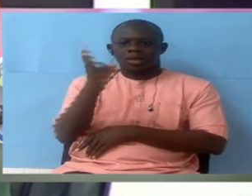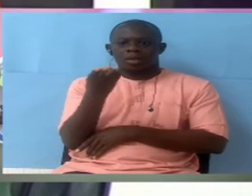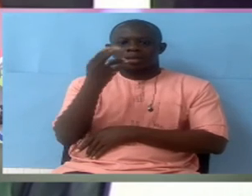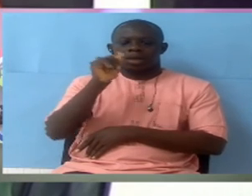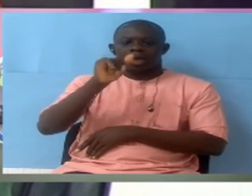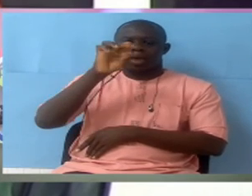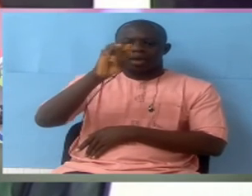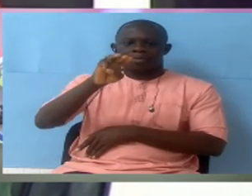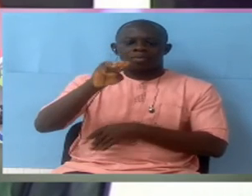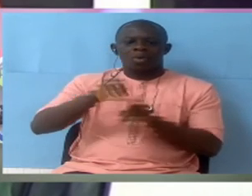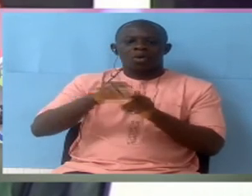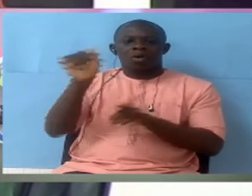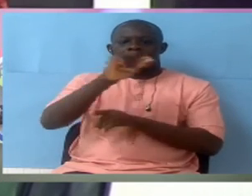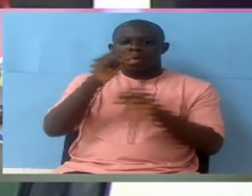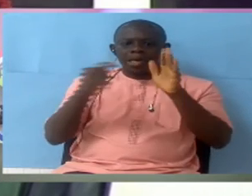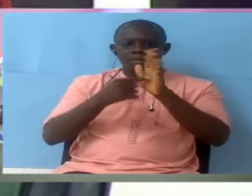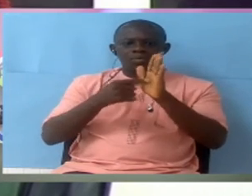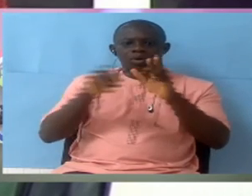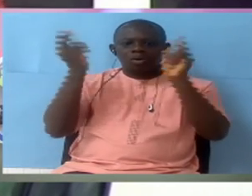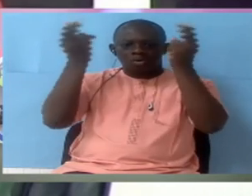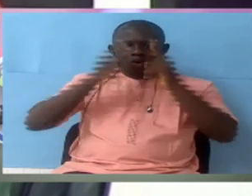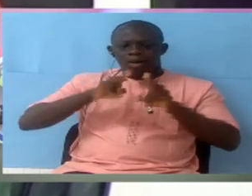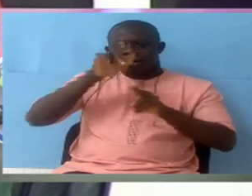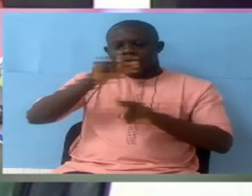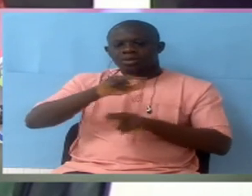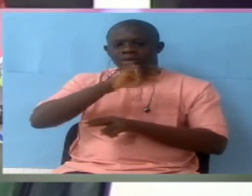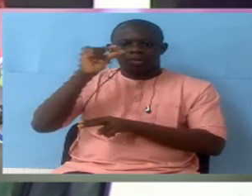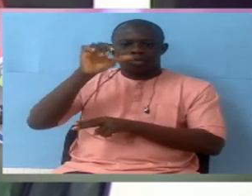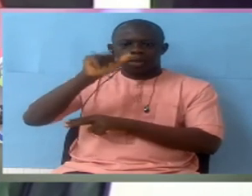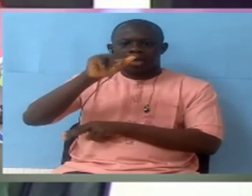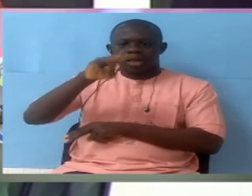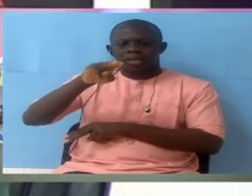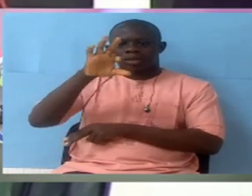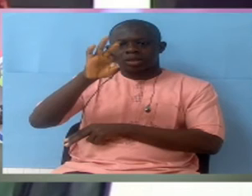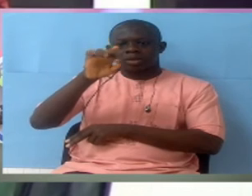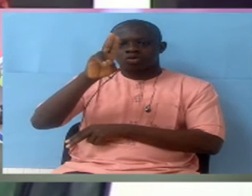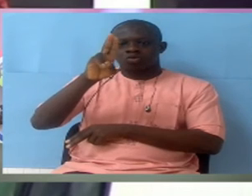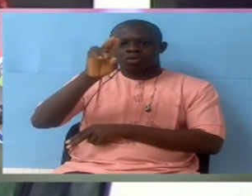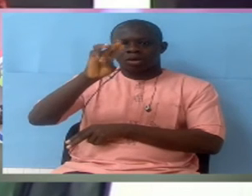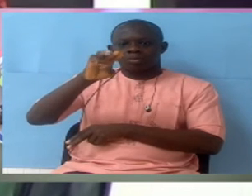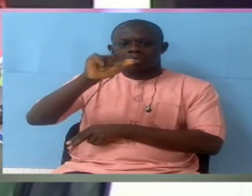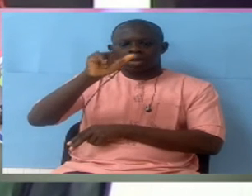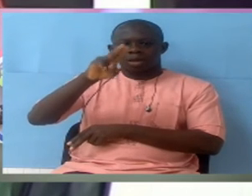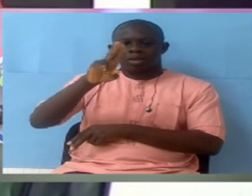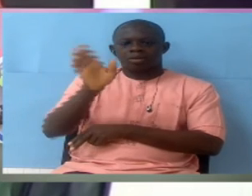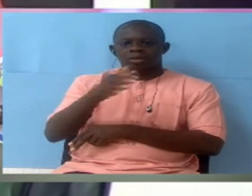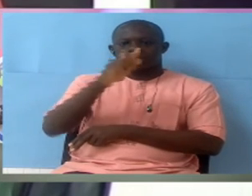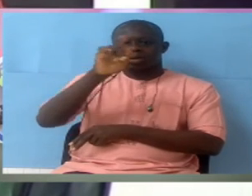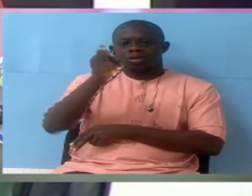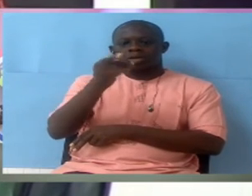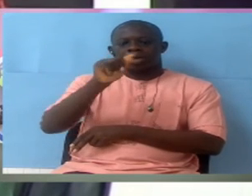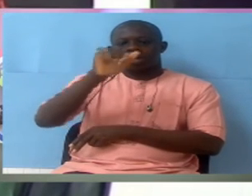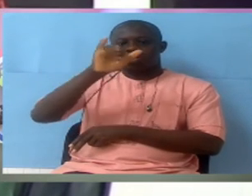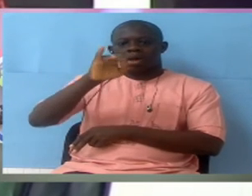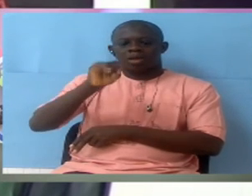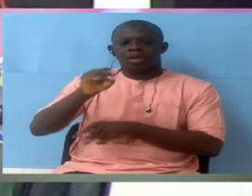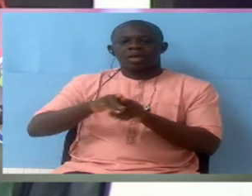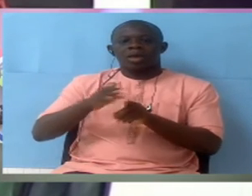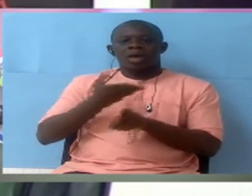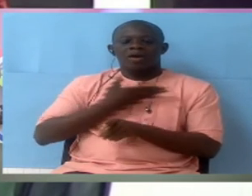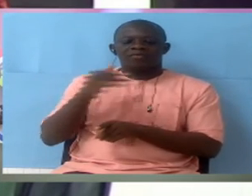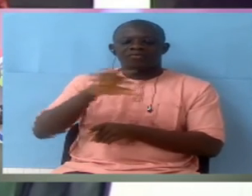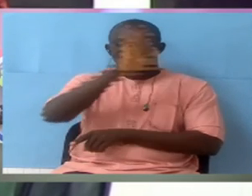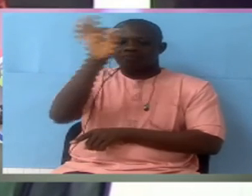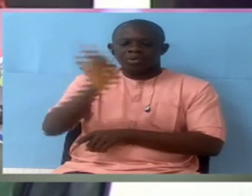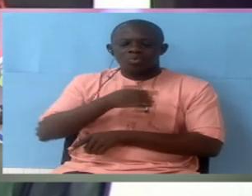that notable lawyer Antuman Gay. Amna ay borom tour yu fa nekon ku melni MC Cham. A Lebanese very old man. Antuman Gay